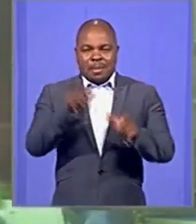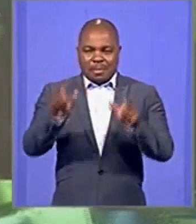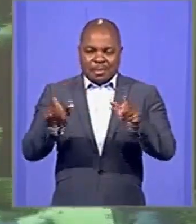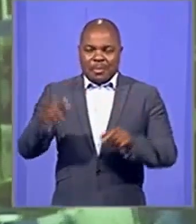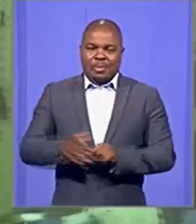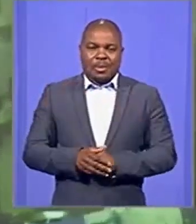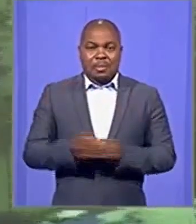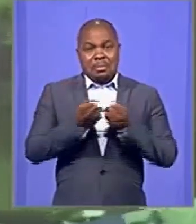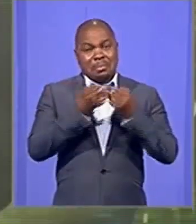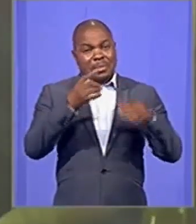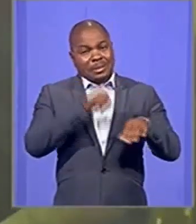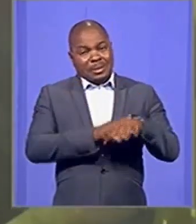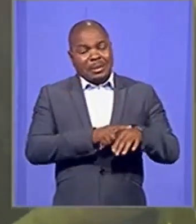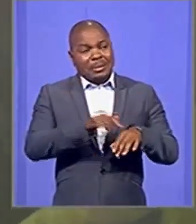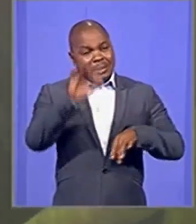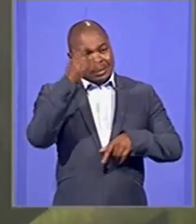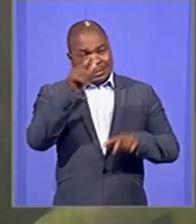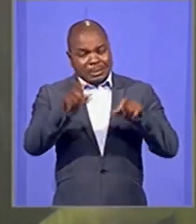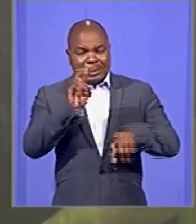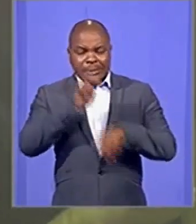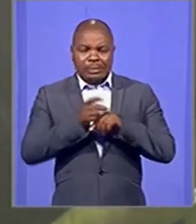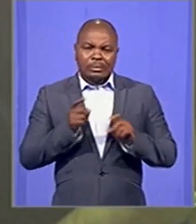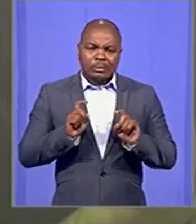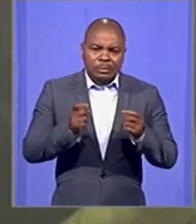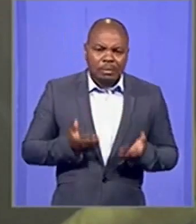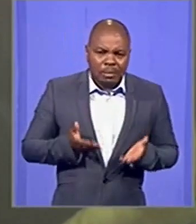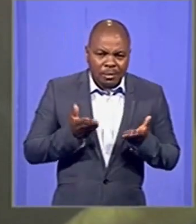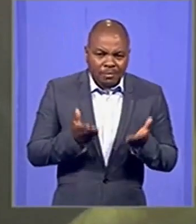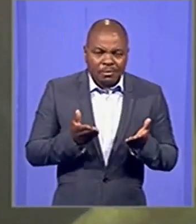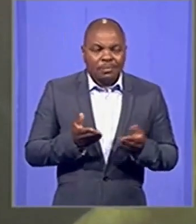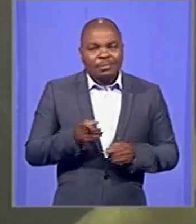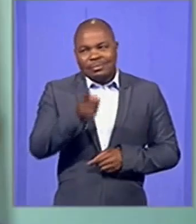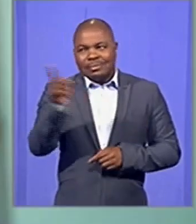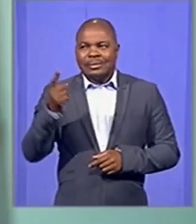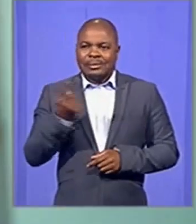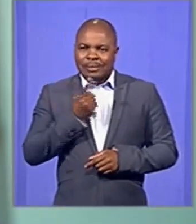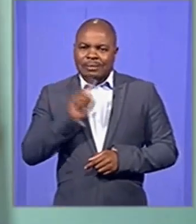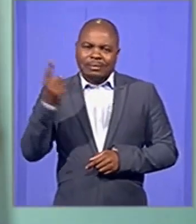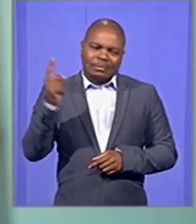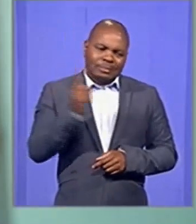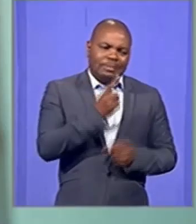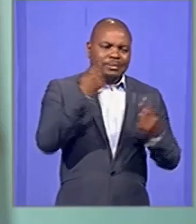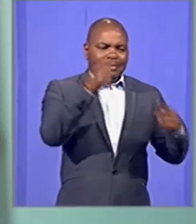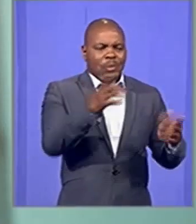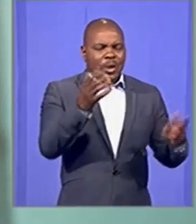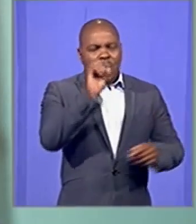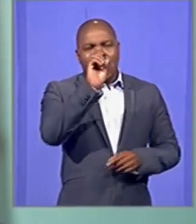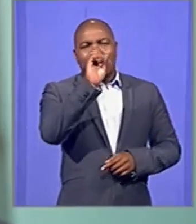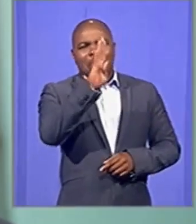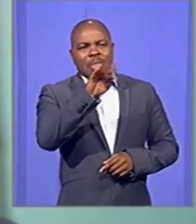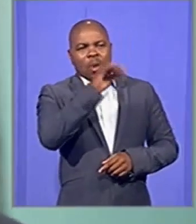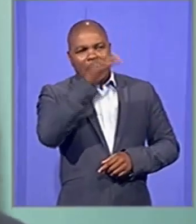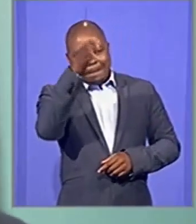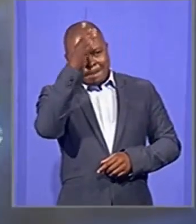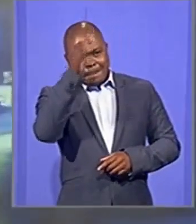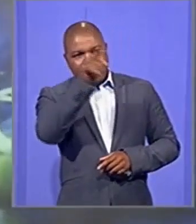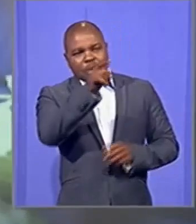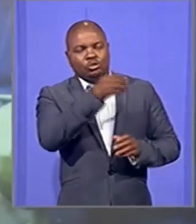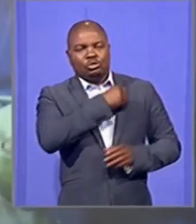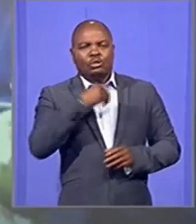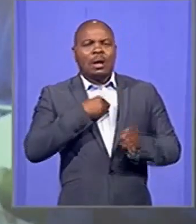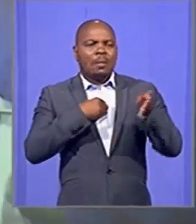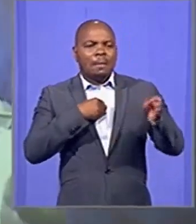Hangata ha bakudi ba hloka thuso ya ka potlako ba tlameha hore ba tle ba fetisetswe Bloemfontein ho ditsebi empa ba